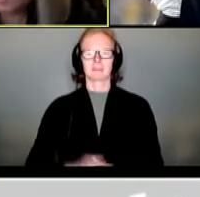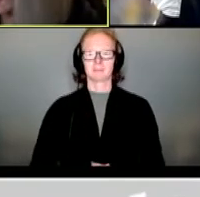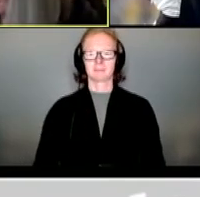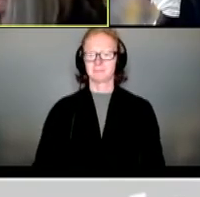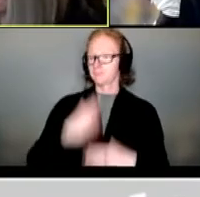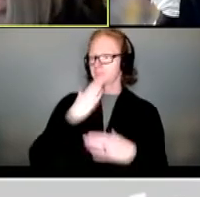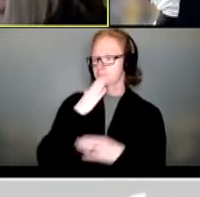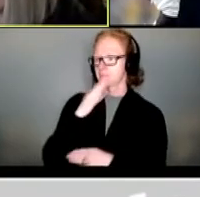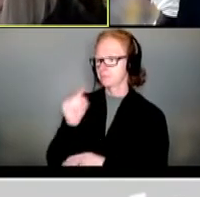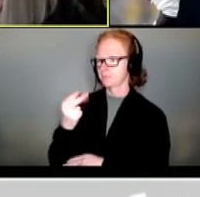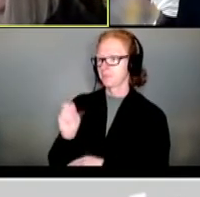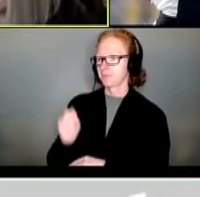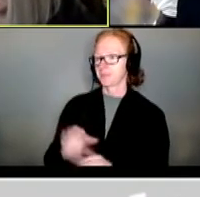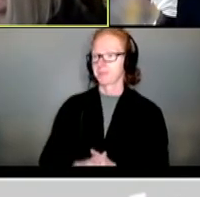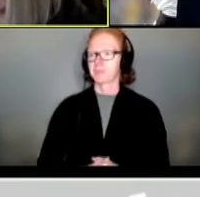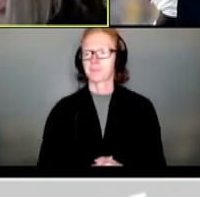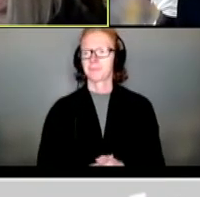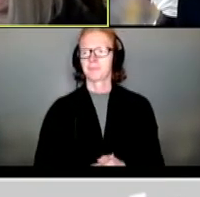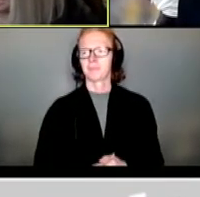Thank you, Theo.